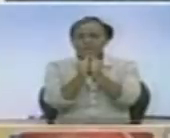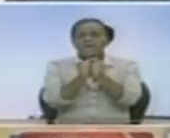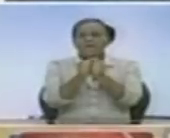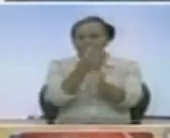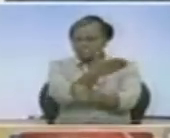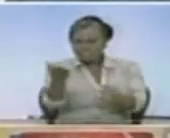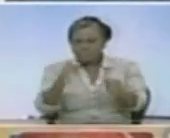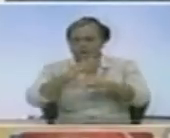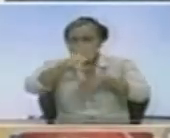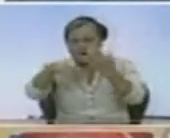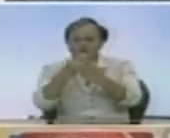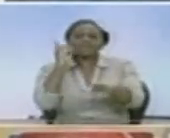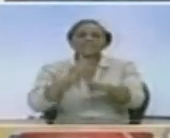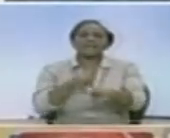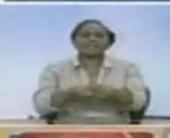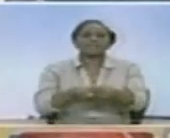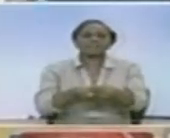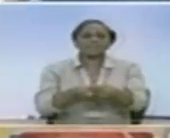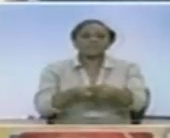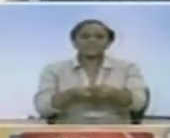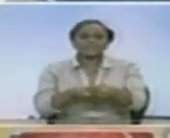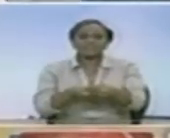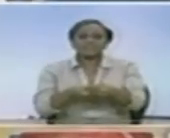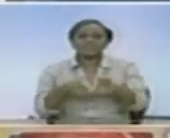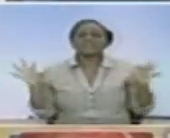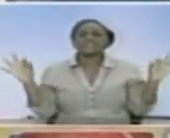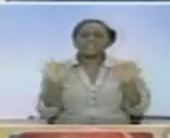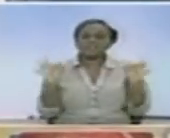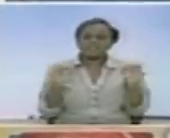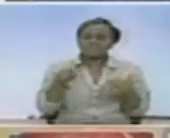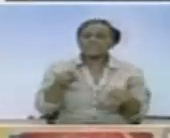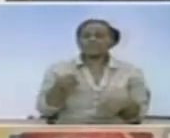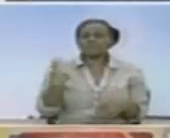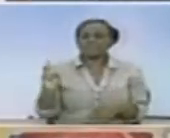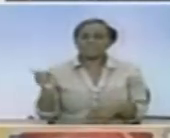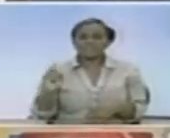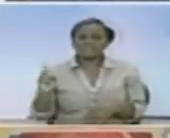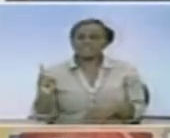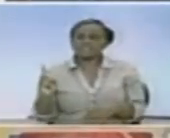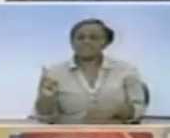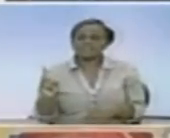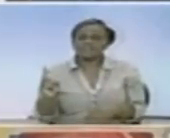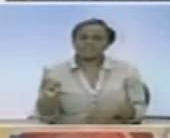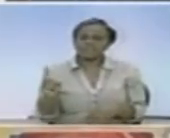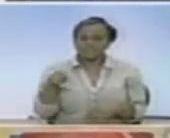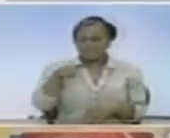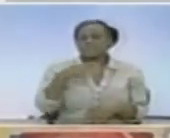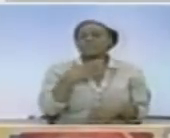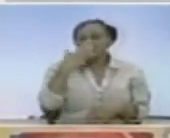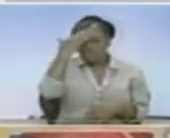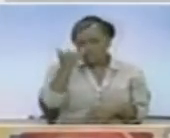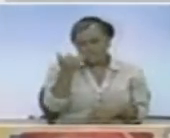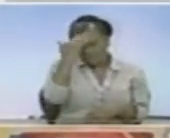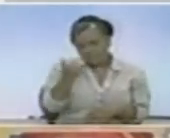and they've grown. One of them is surprising, is the president today. You said surprising,